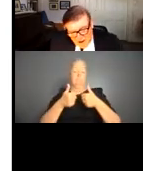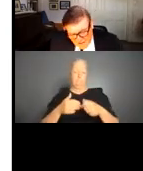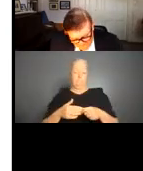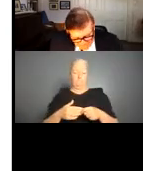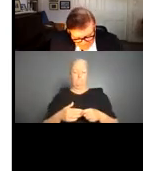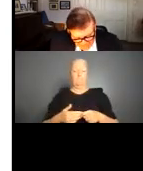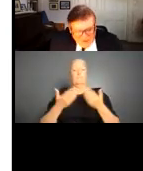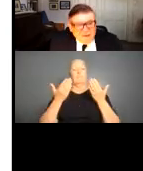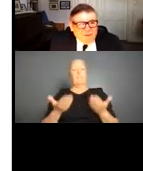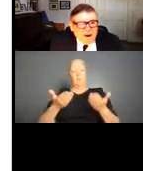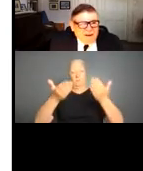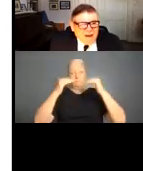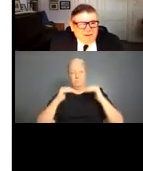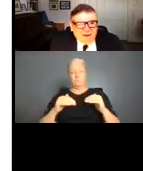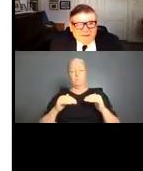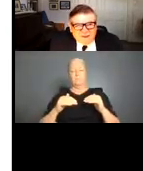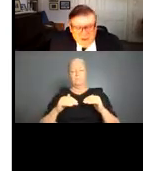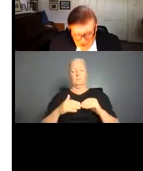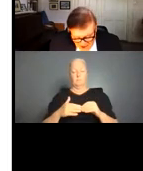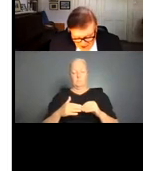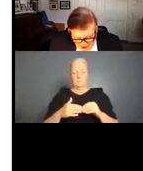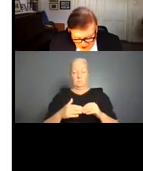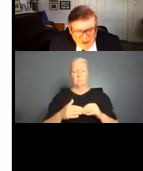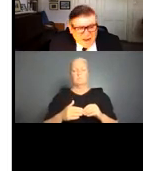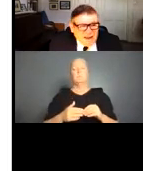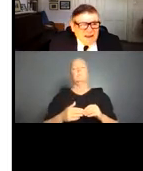to the paradigm shift,